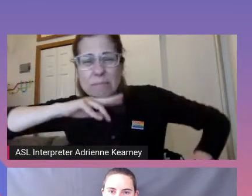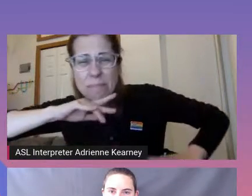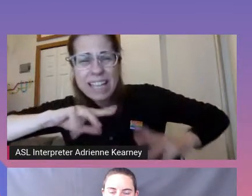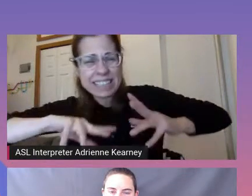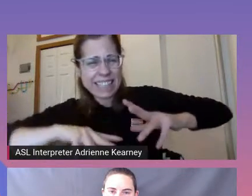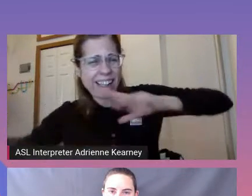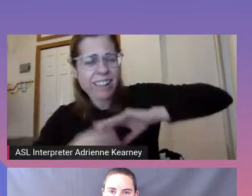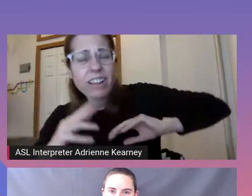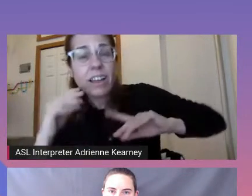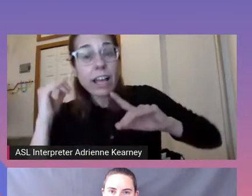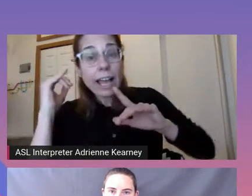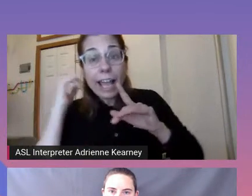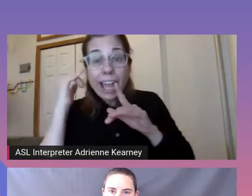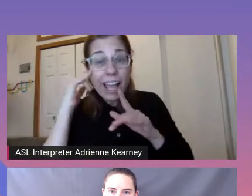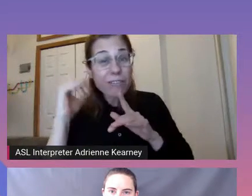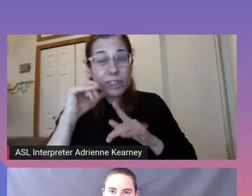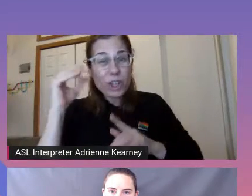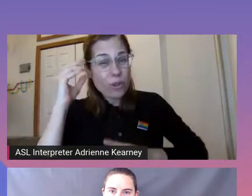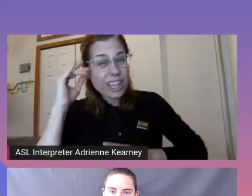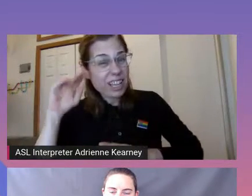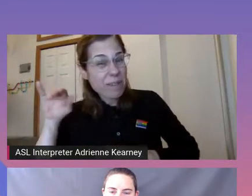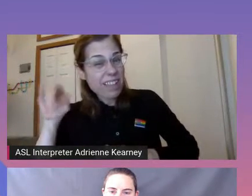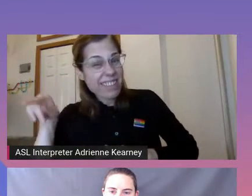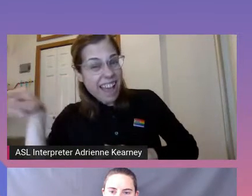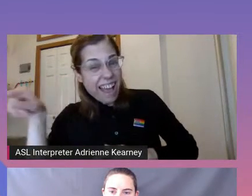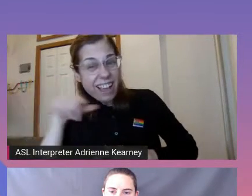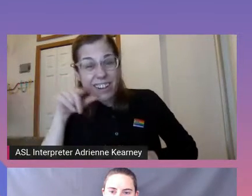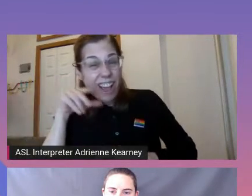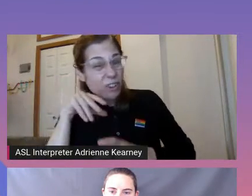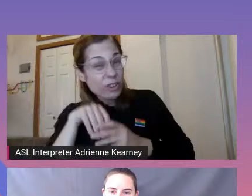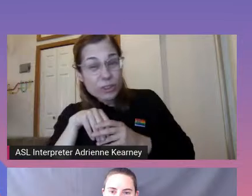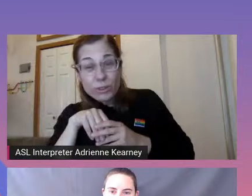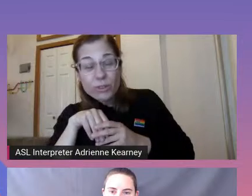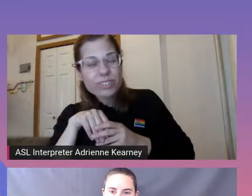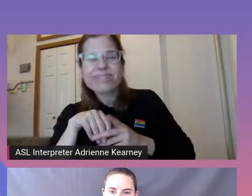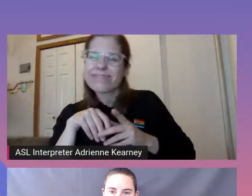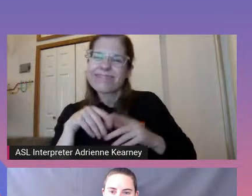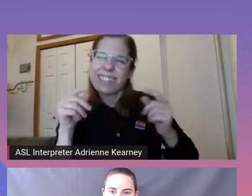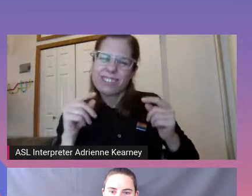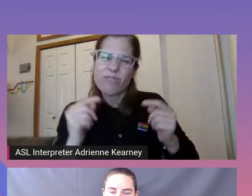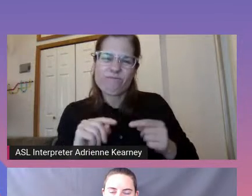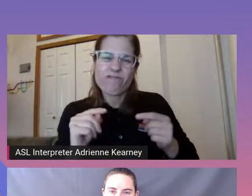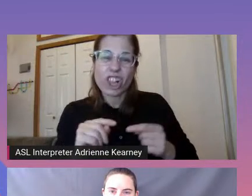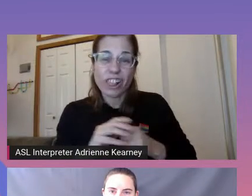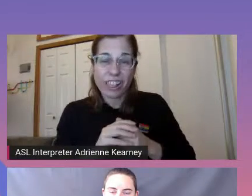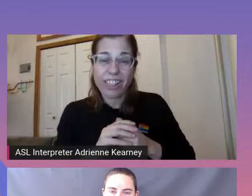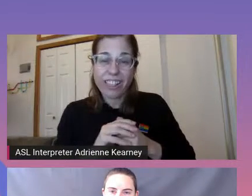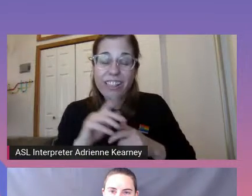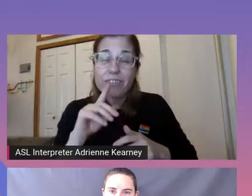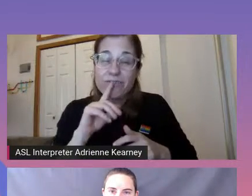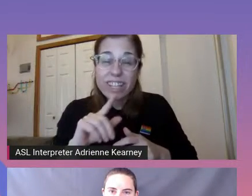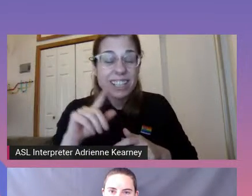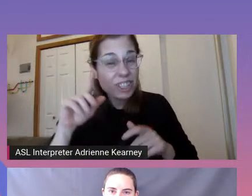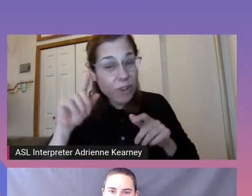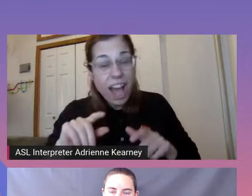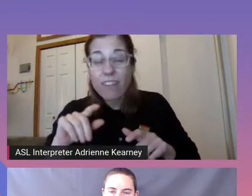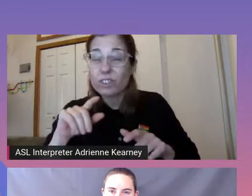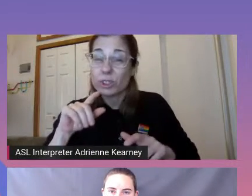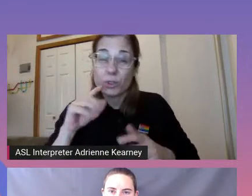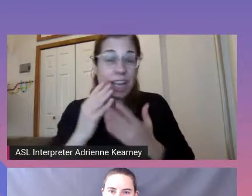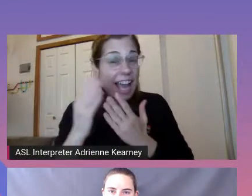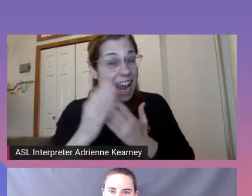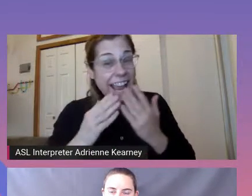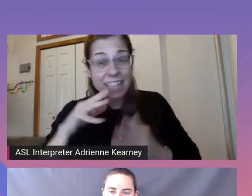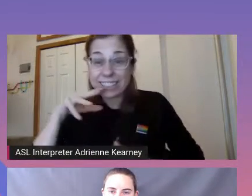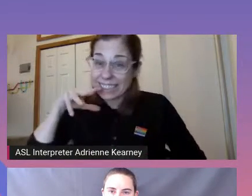you are not willing to do the labor of like getting into that gray and getting messy with that, then